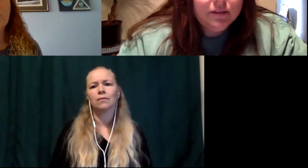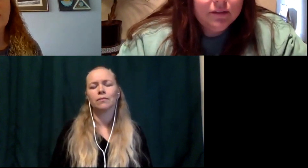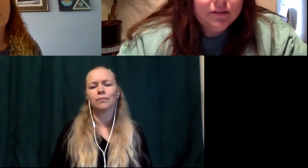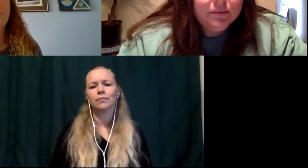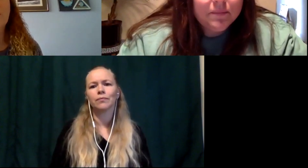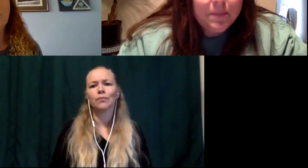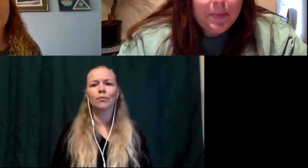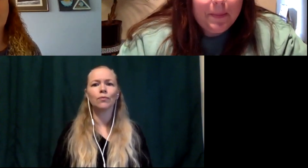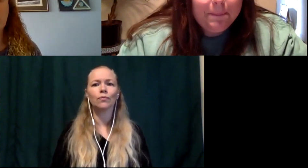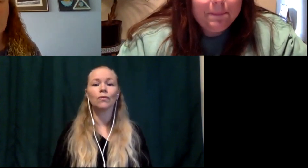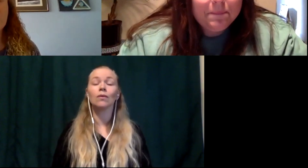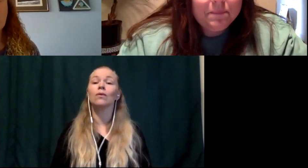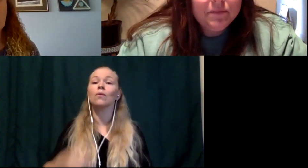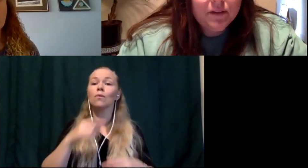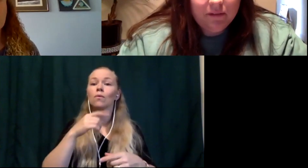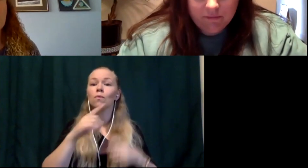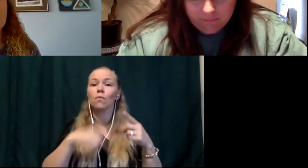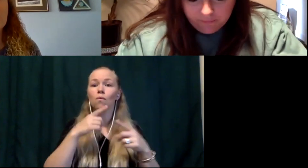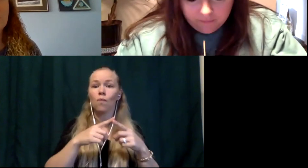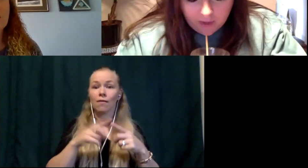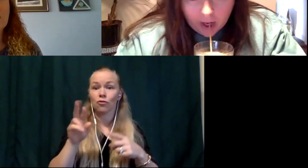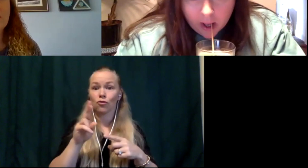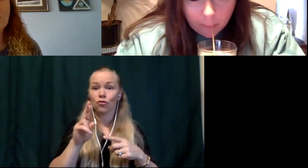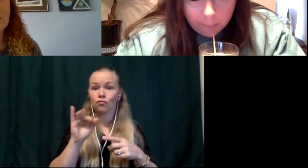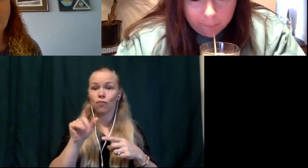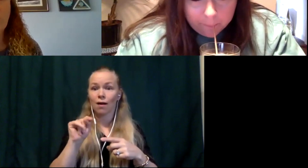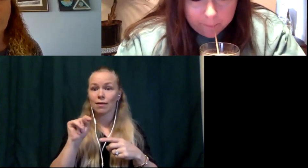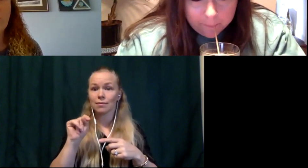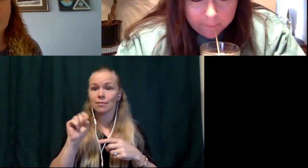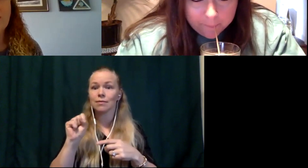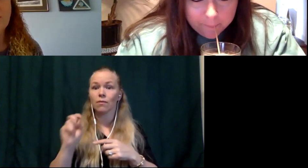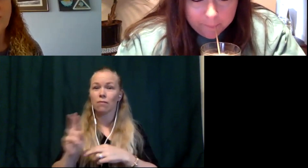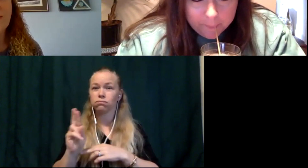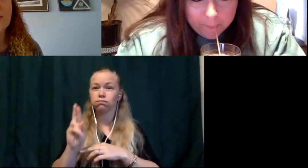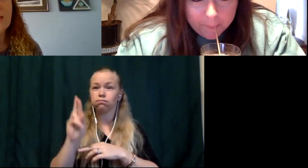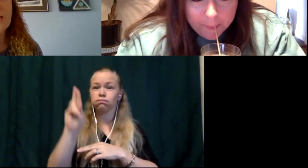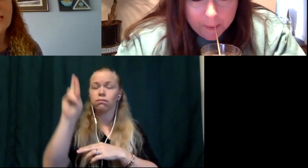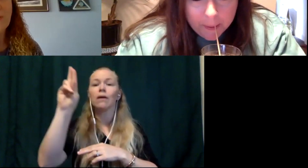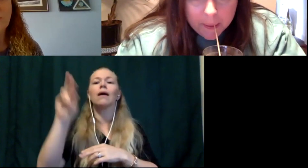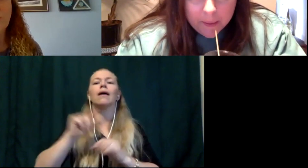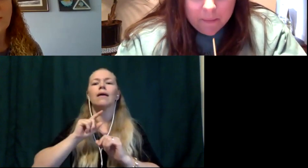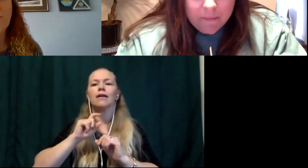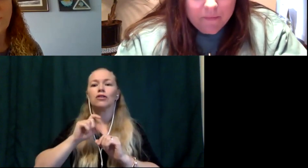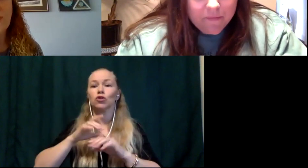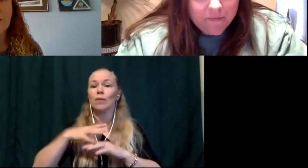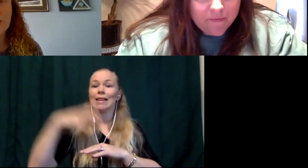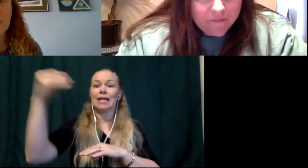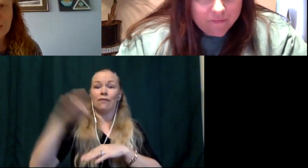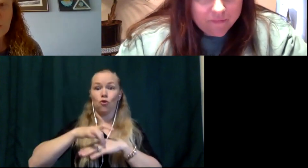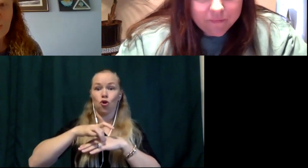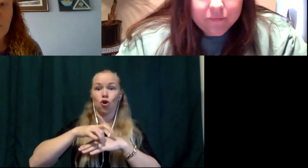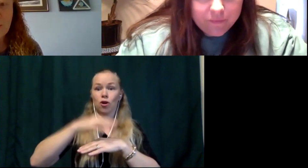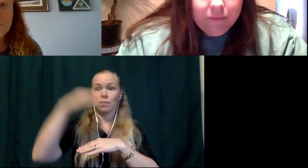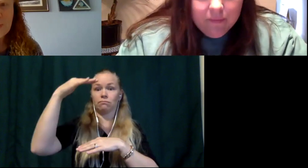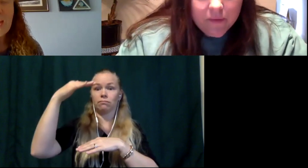you know, when the rockets launched, to leave Earth orbit, you have to be traveling at about 24,000